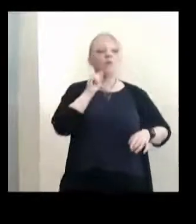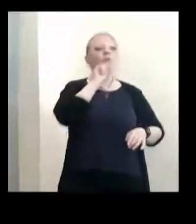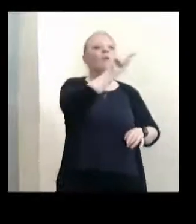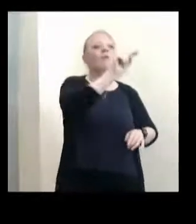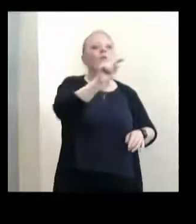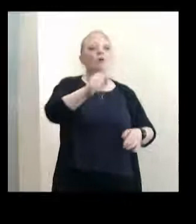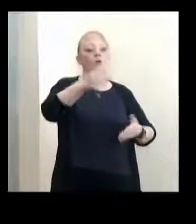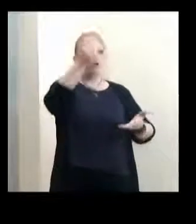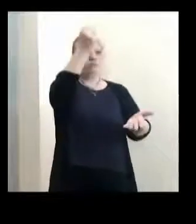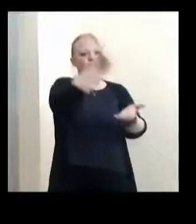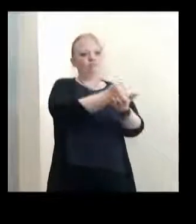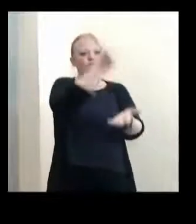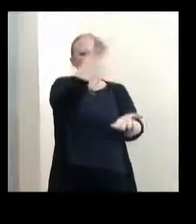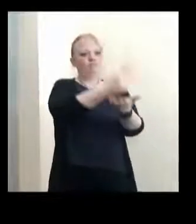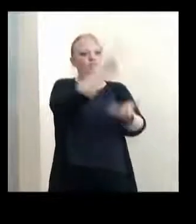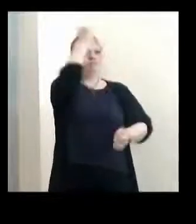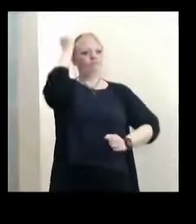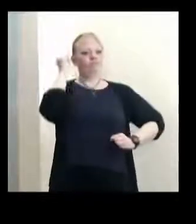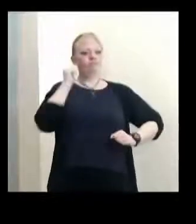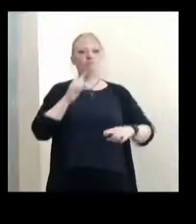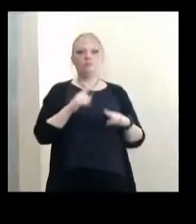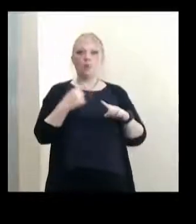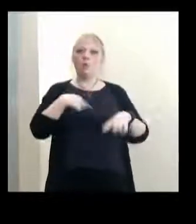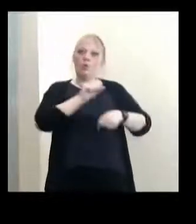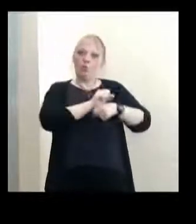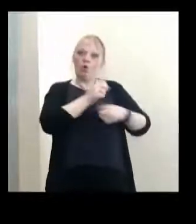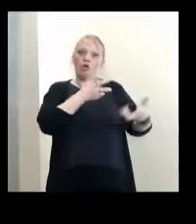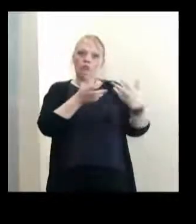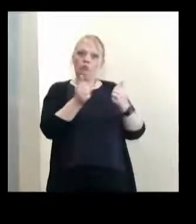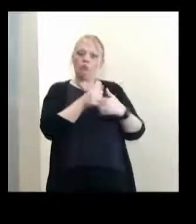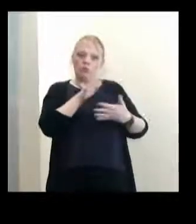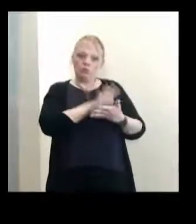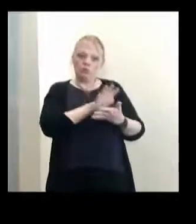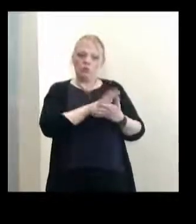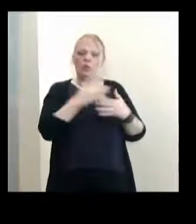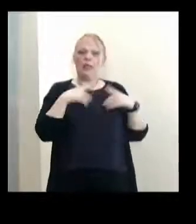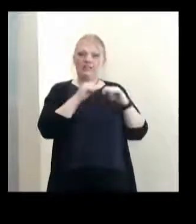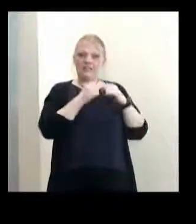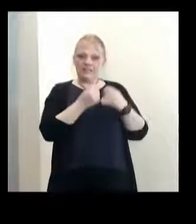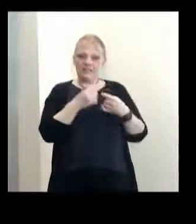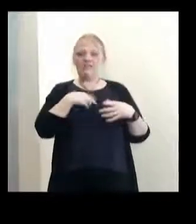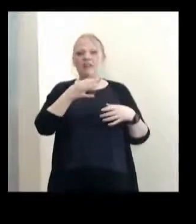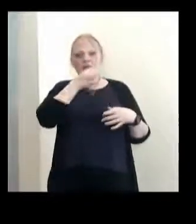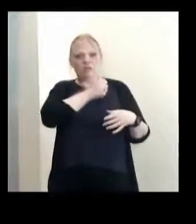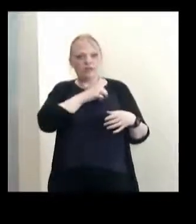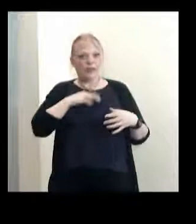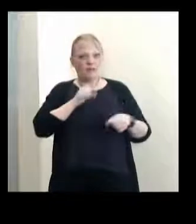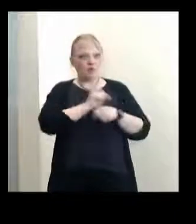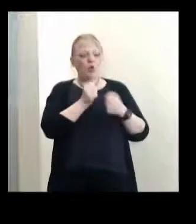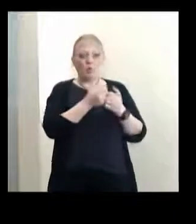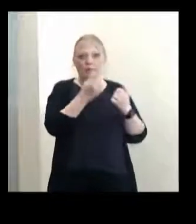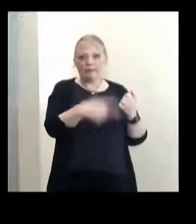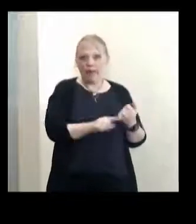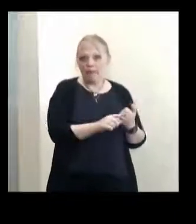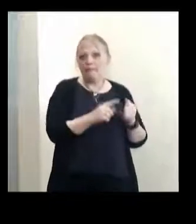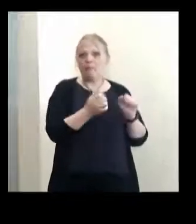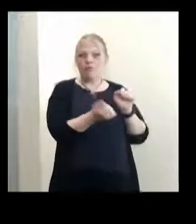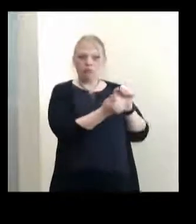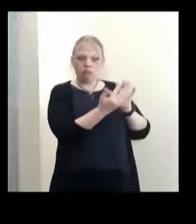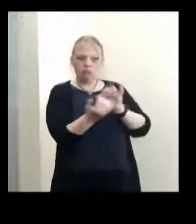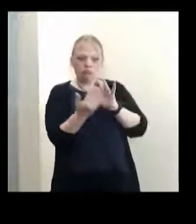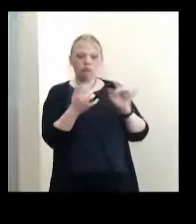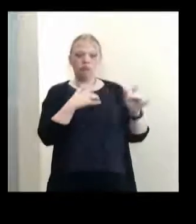of approval, but we do work with the schools. We have a school team and our epidemiology staff that works with the schools to address these